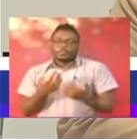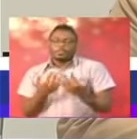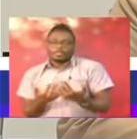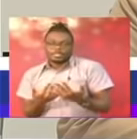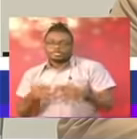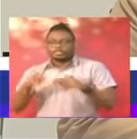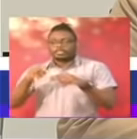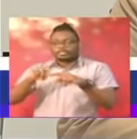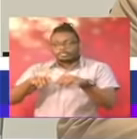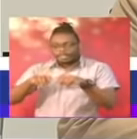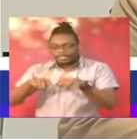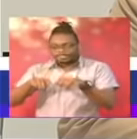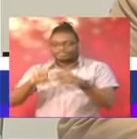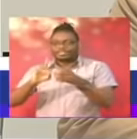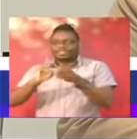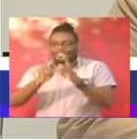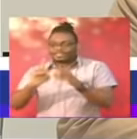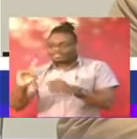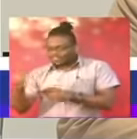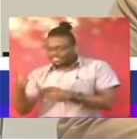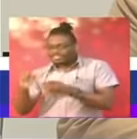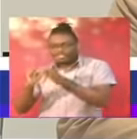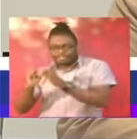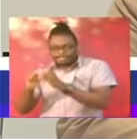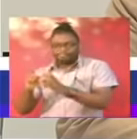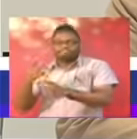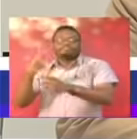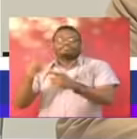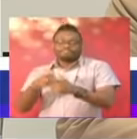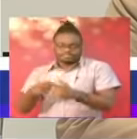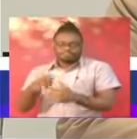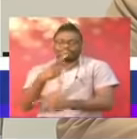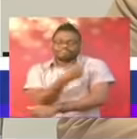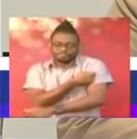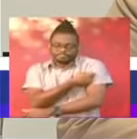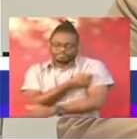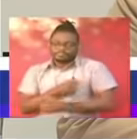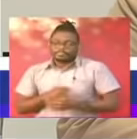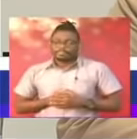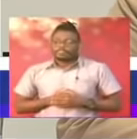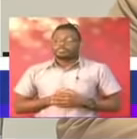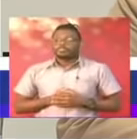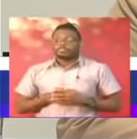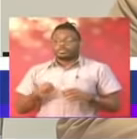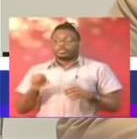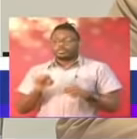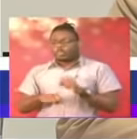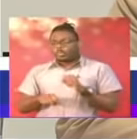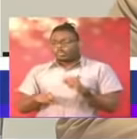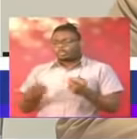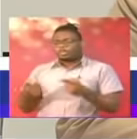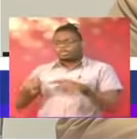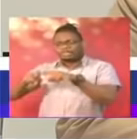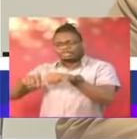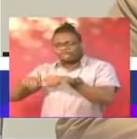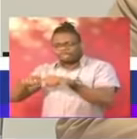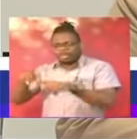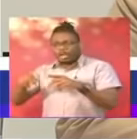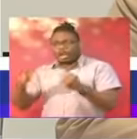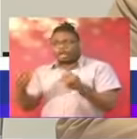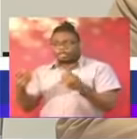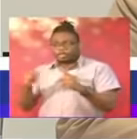be a lull depending on whether there was a big thrust or a big drive just before and then smaller numbers taking the first vaccine